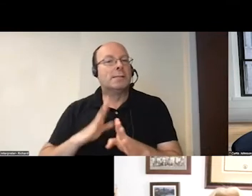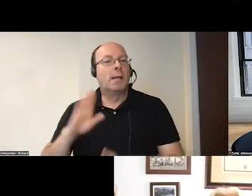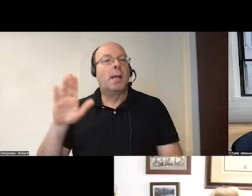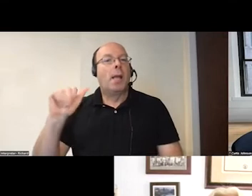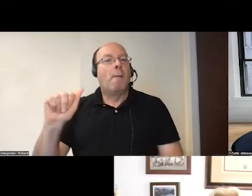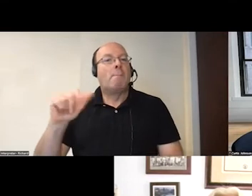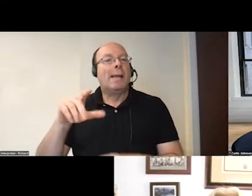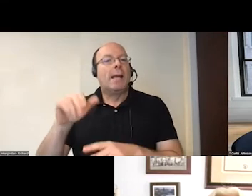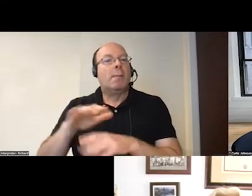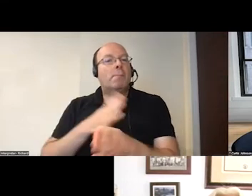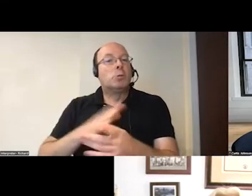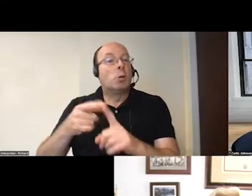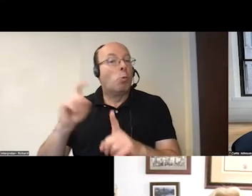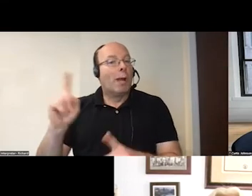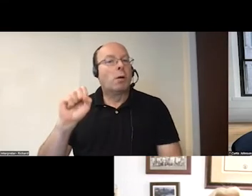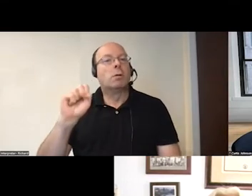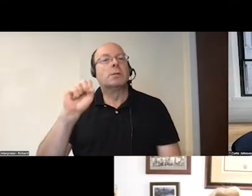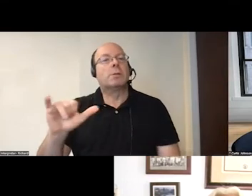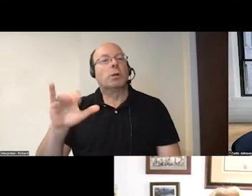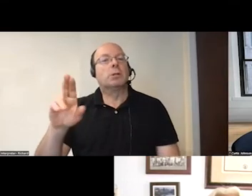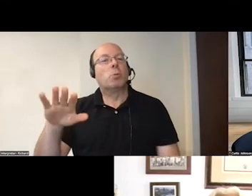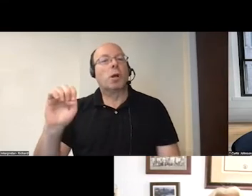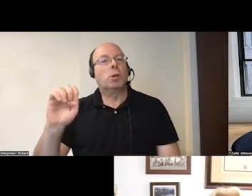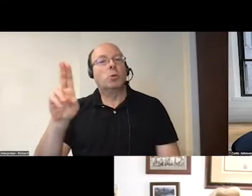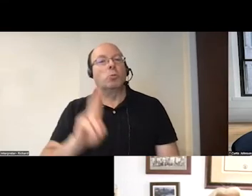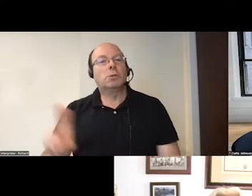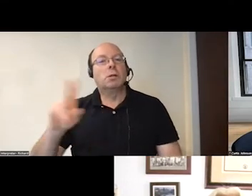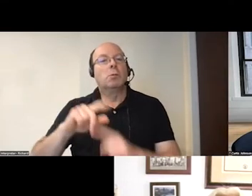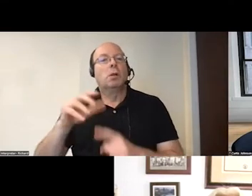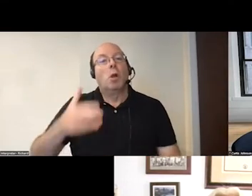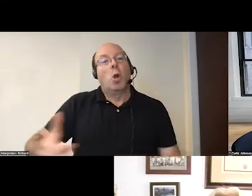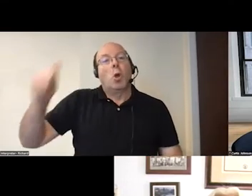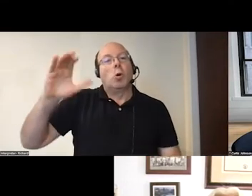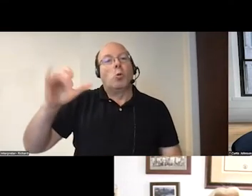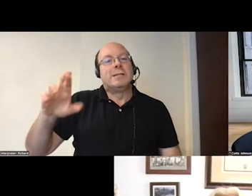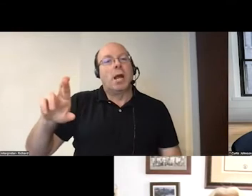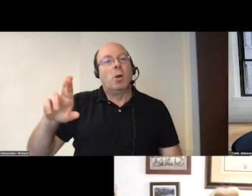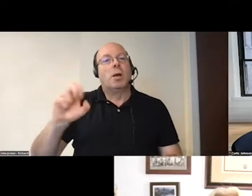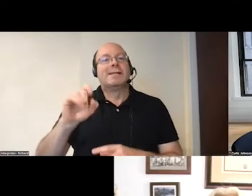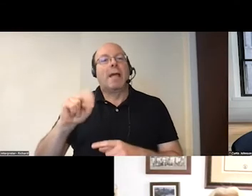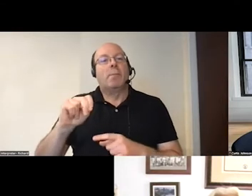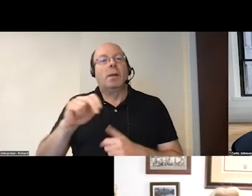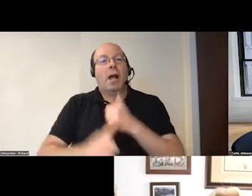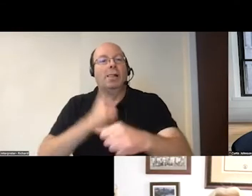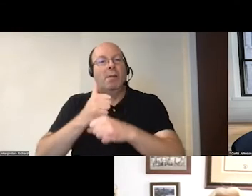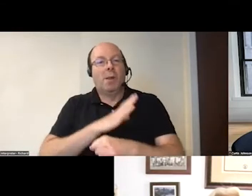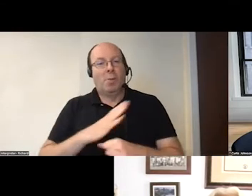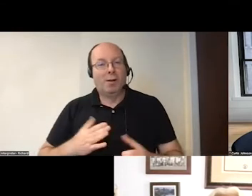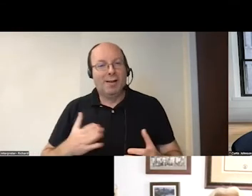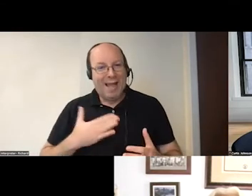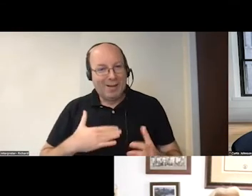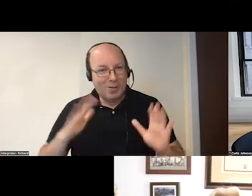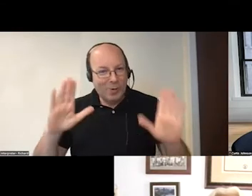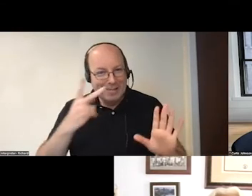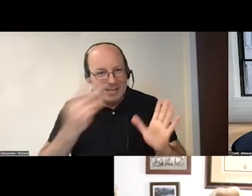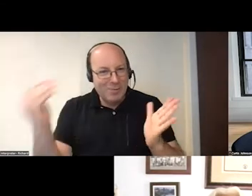from Syracuse University. And Kate also previously served as co-chair of the Simon Alumni Board. It's great to see you again, Kate, and